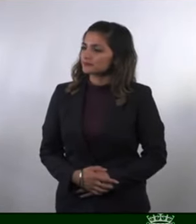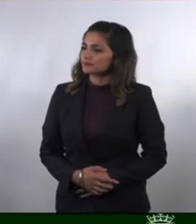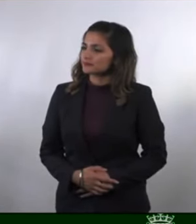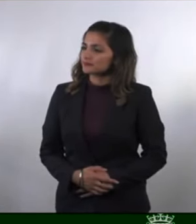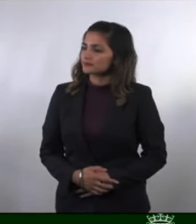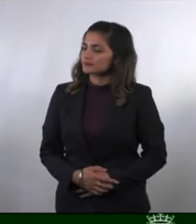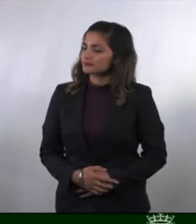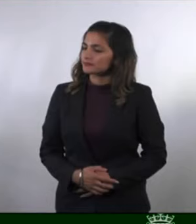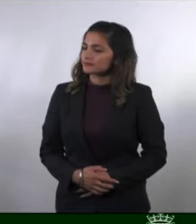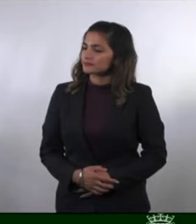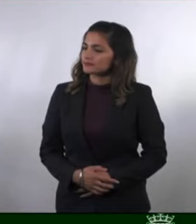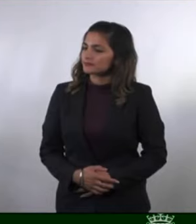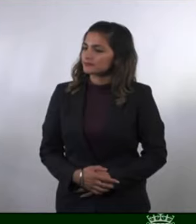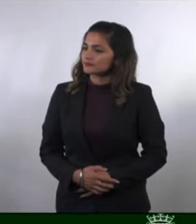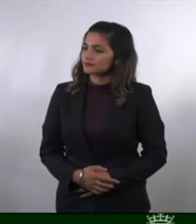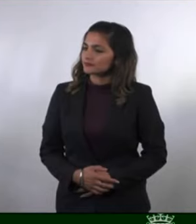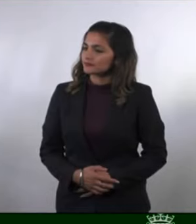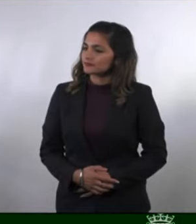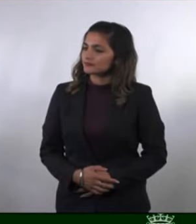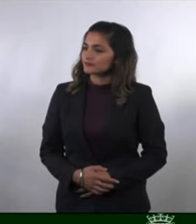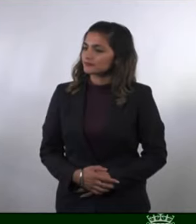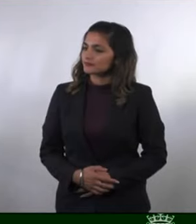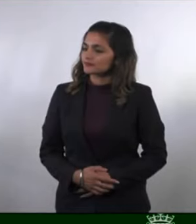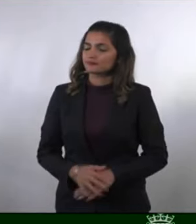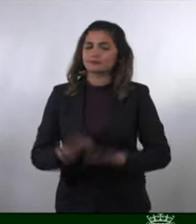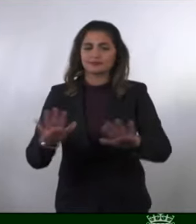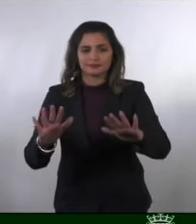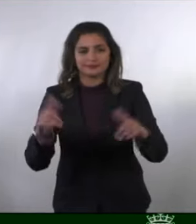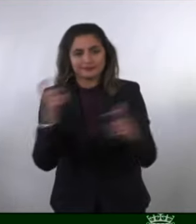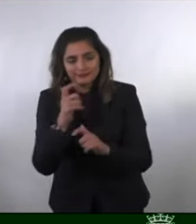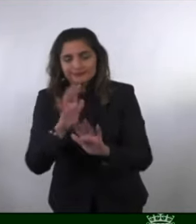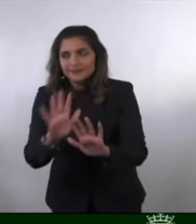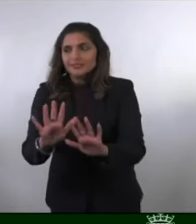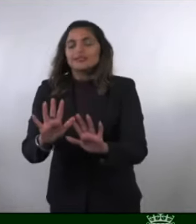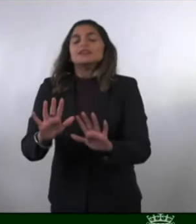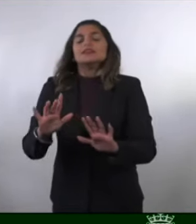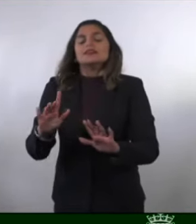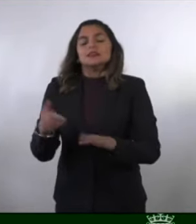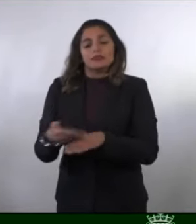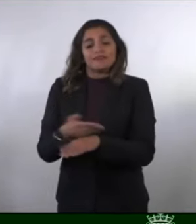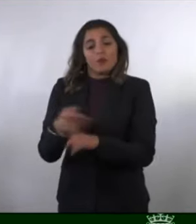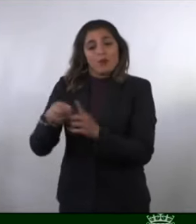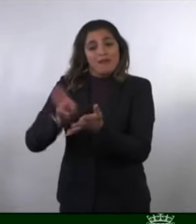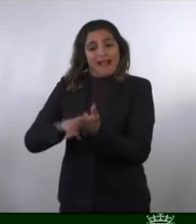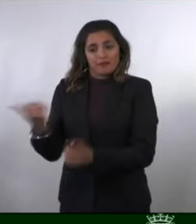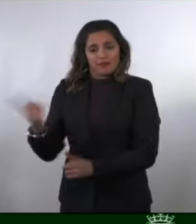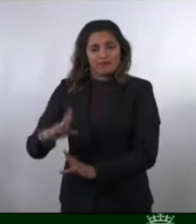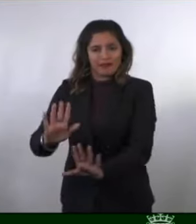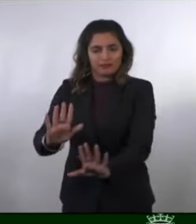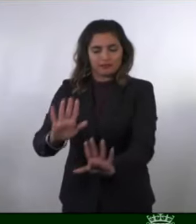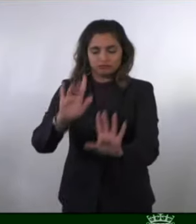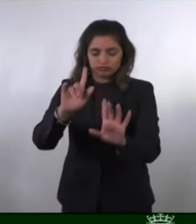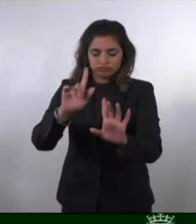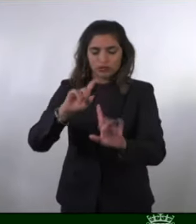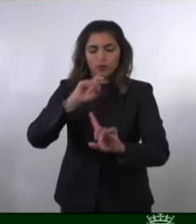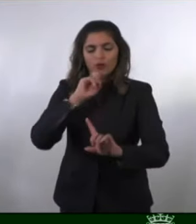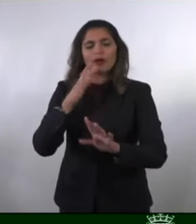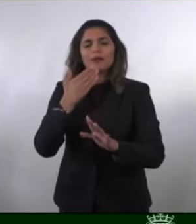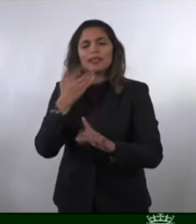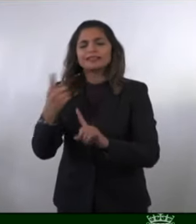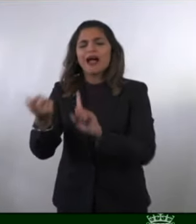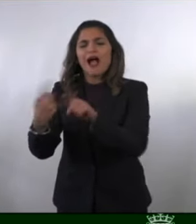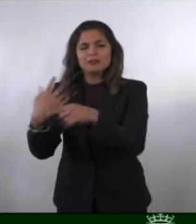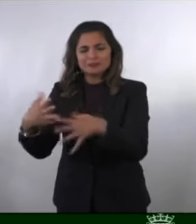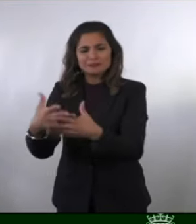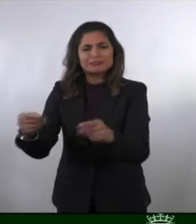Right, before we get too carried away, until we get the Prime Minister back, and we will continue with the questions, if you could pick up the answer that we lost halfway